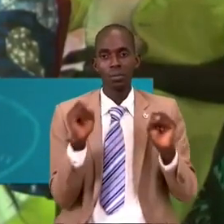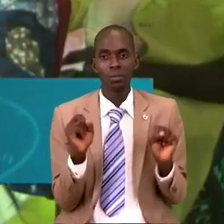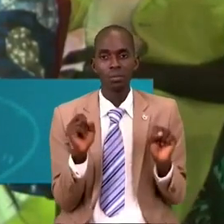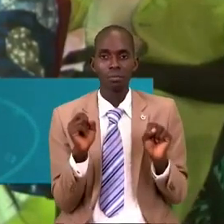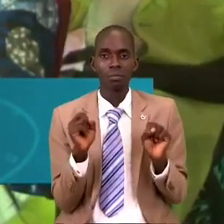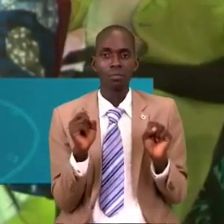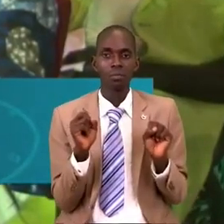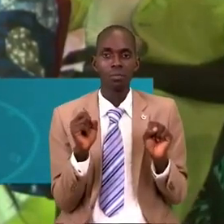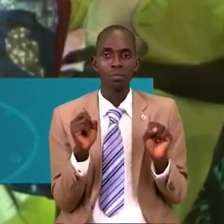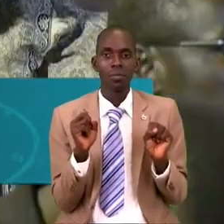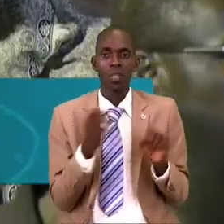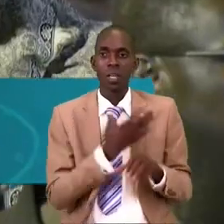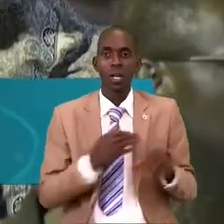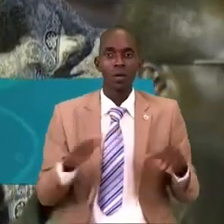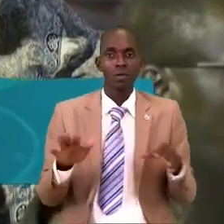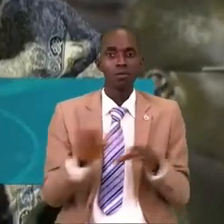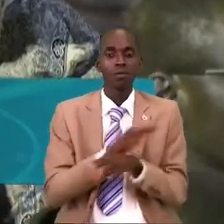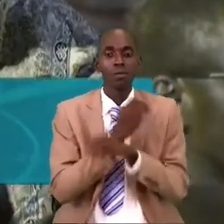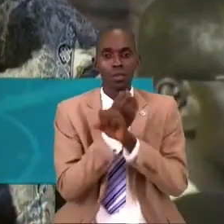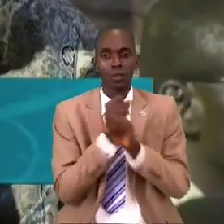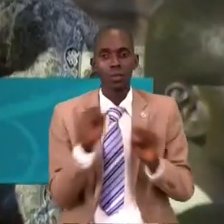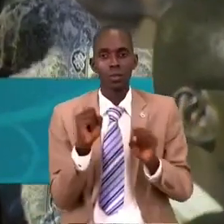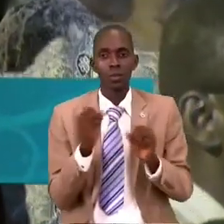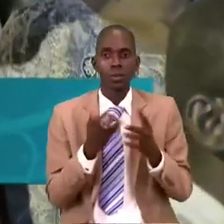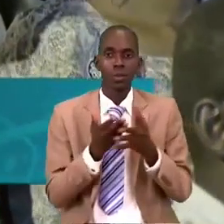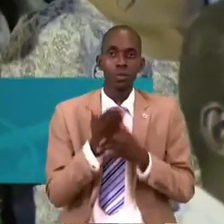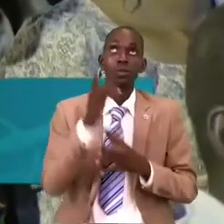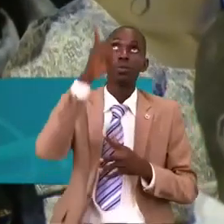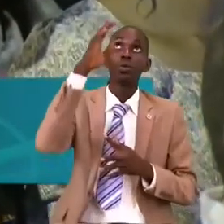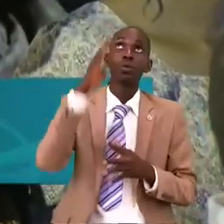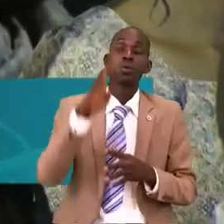mercy. Redemption.